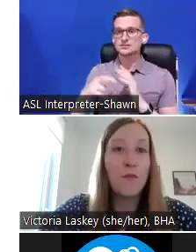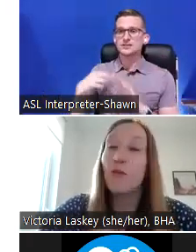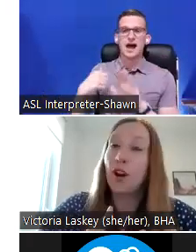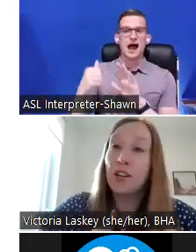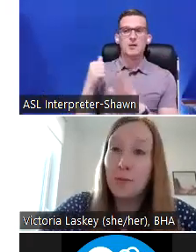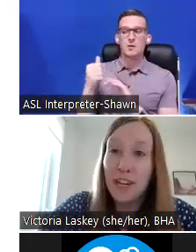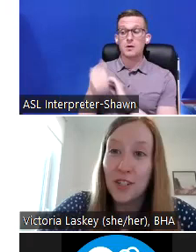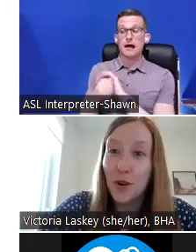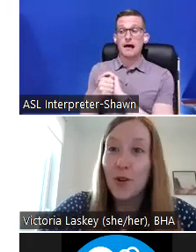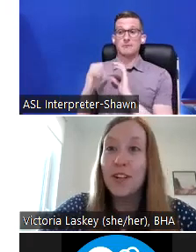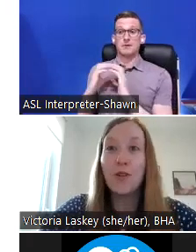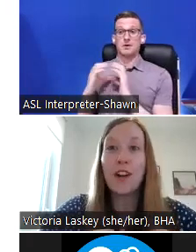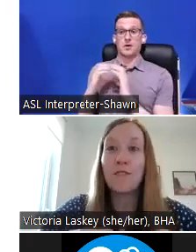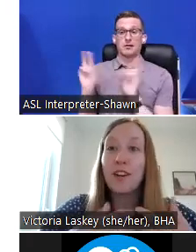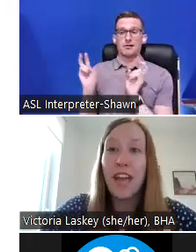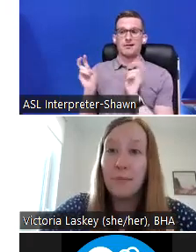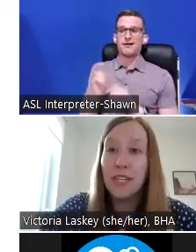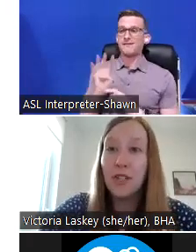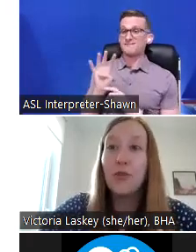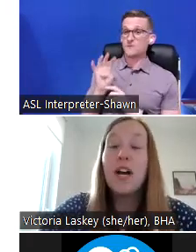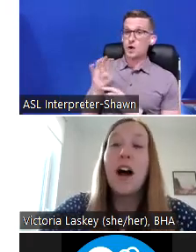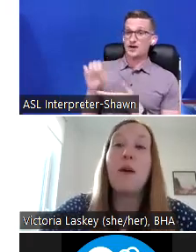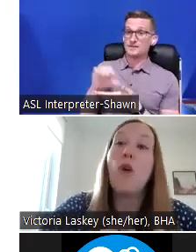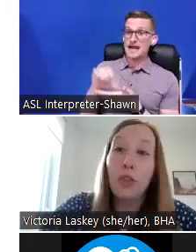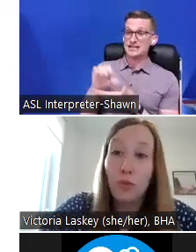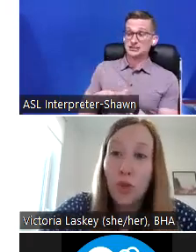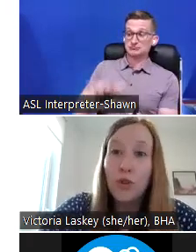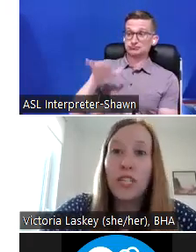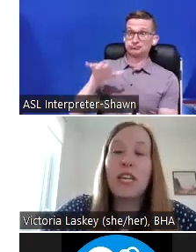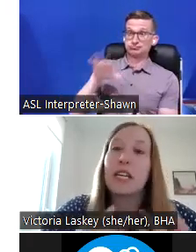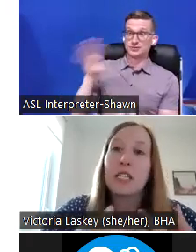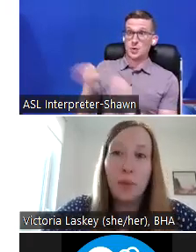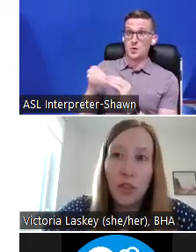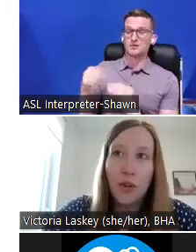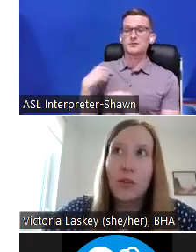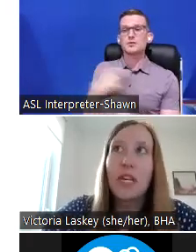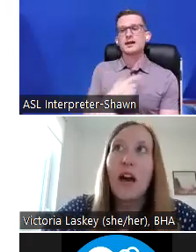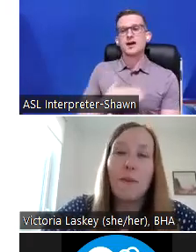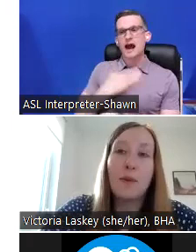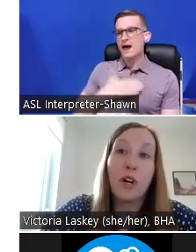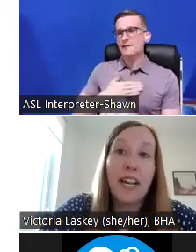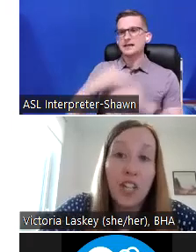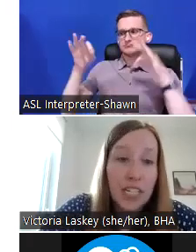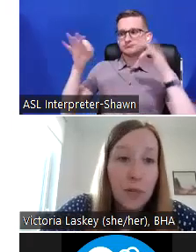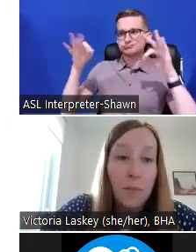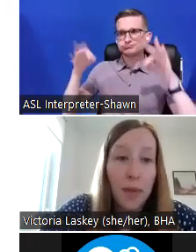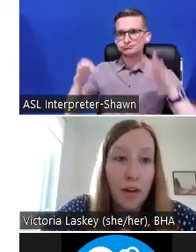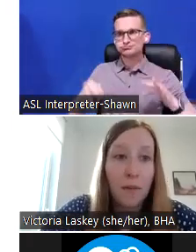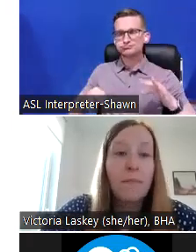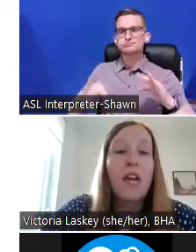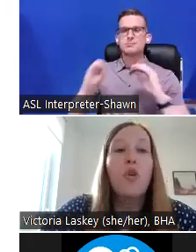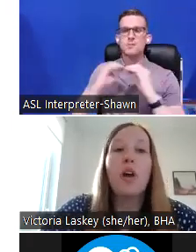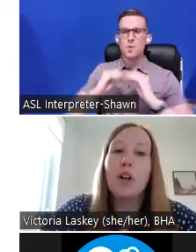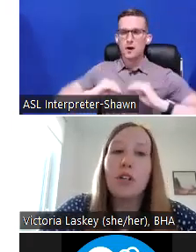They're about 400 pages total, and we are very happy to walk through those and explain those in a more digestible